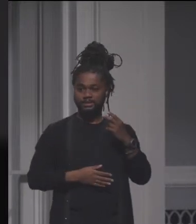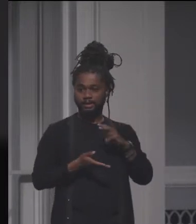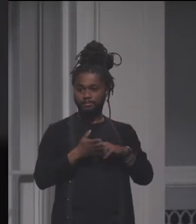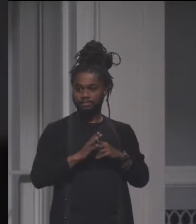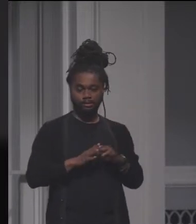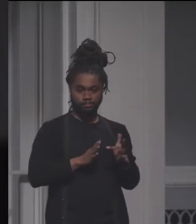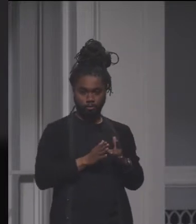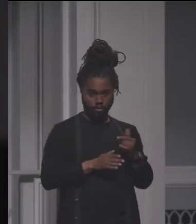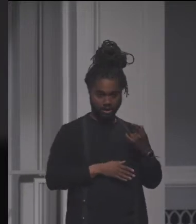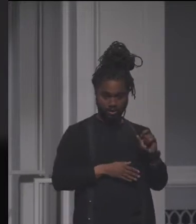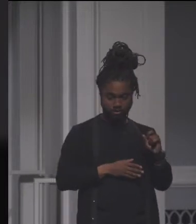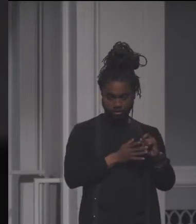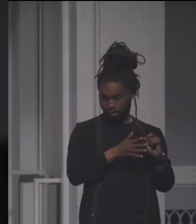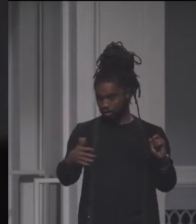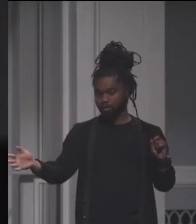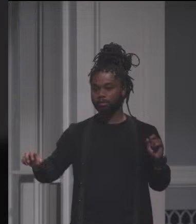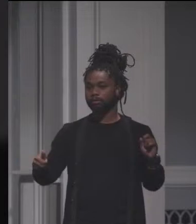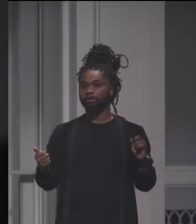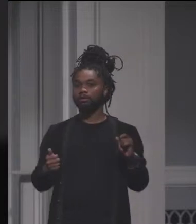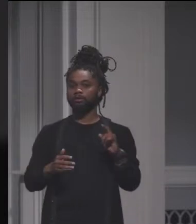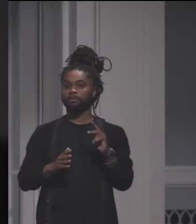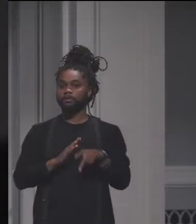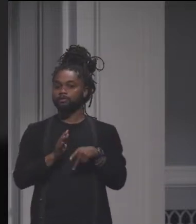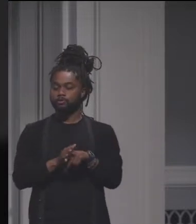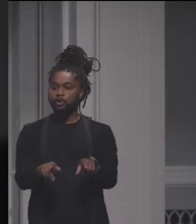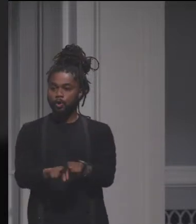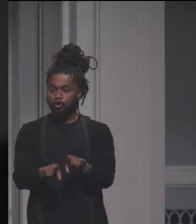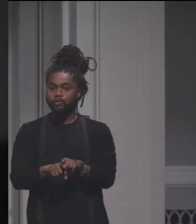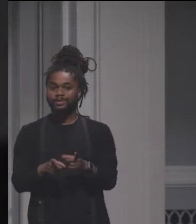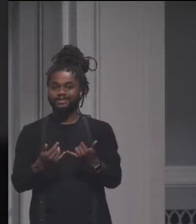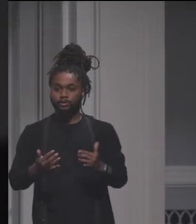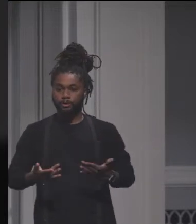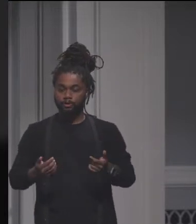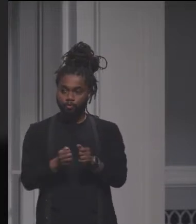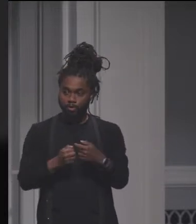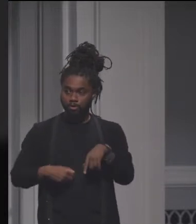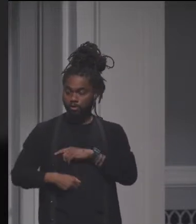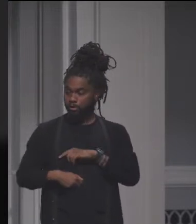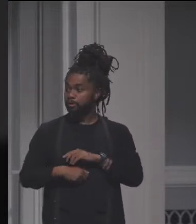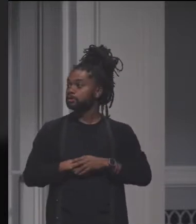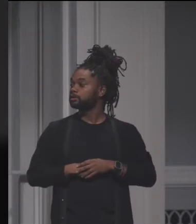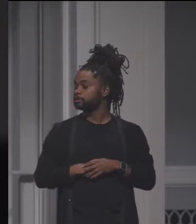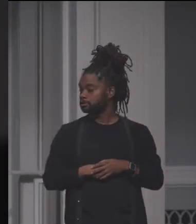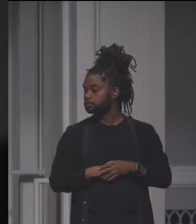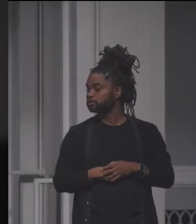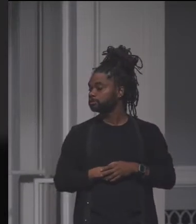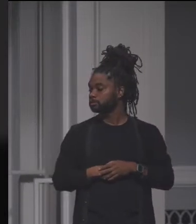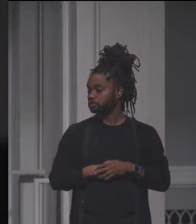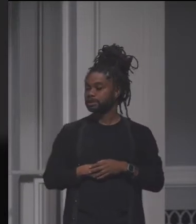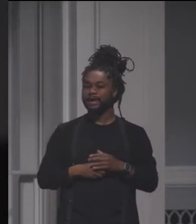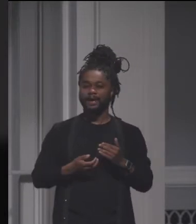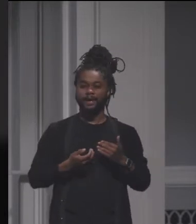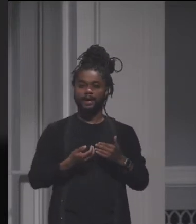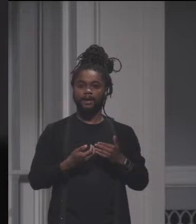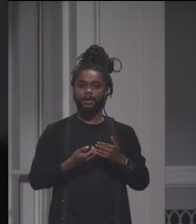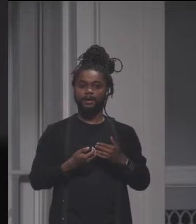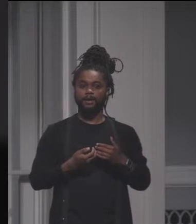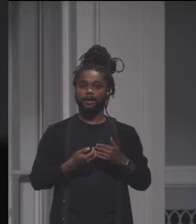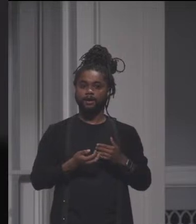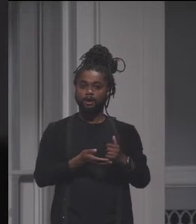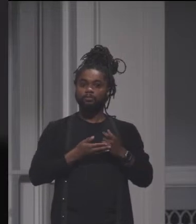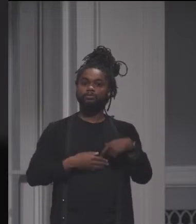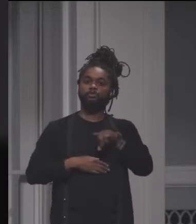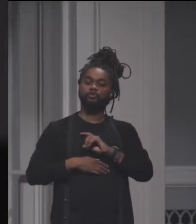Middle Ages, other periods too, is with us, and is often used in ways that authorize and shape our present and our